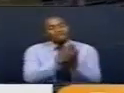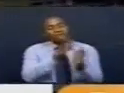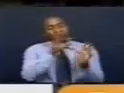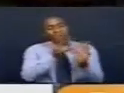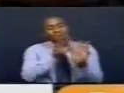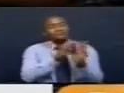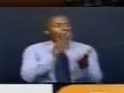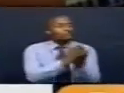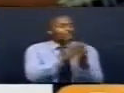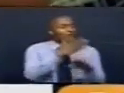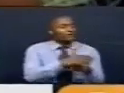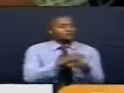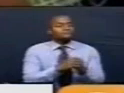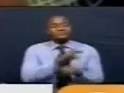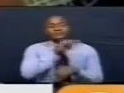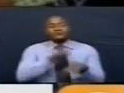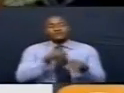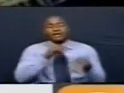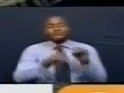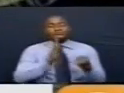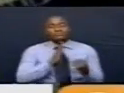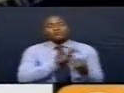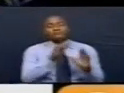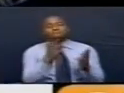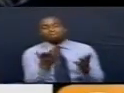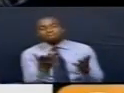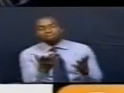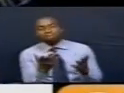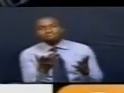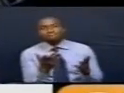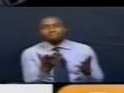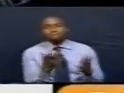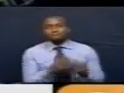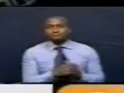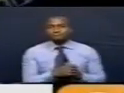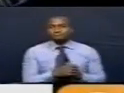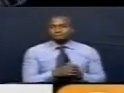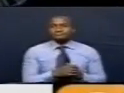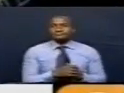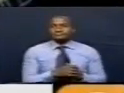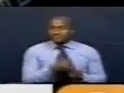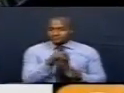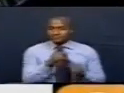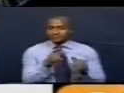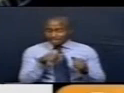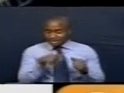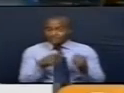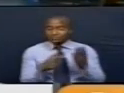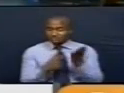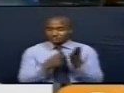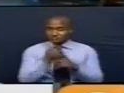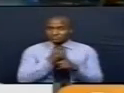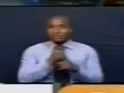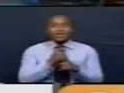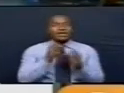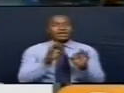going on with the National Elections Board, who will be seated here as well at the Kitui Multipurpose Technical Training Institute. So, Angie Guta, if you can send us some